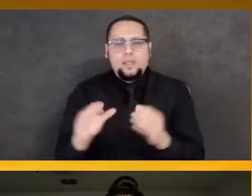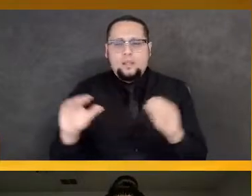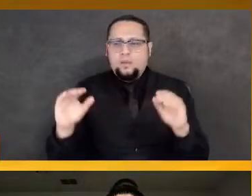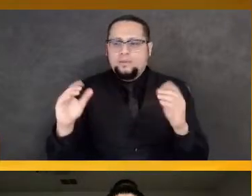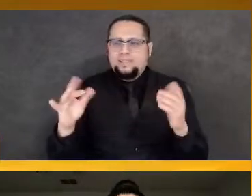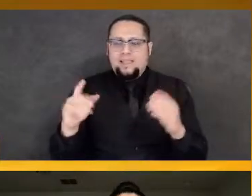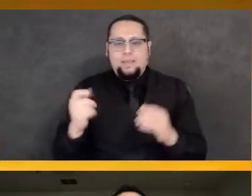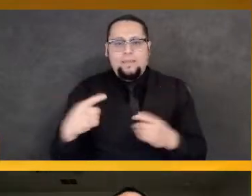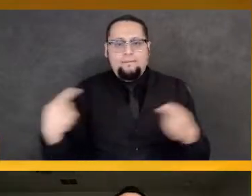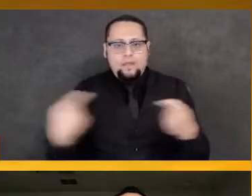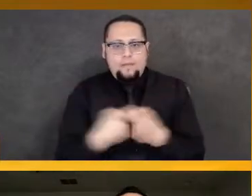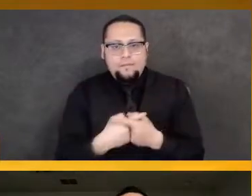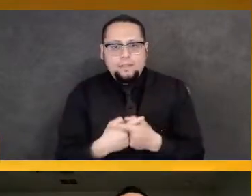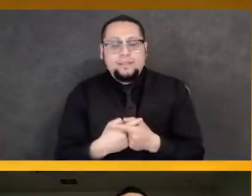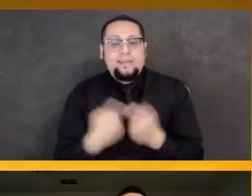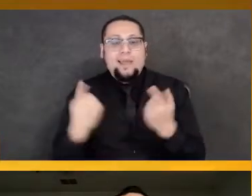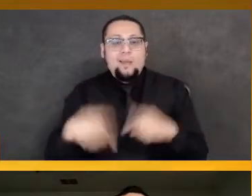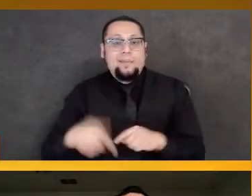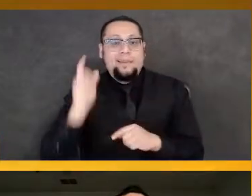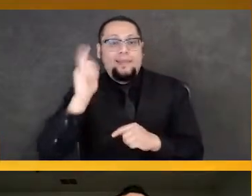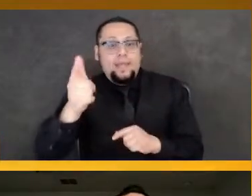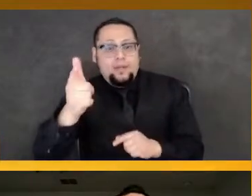conflict that evolved later when they were,